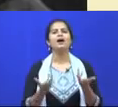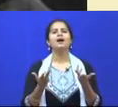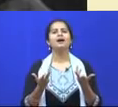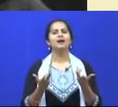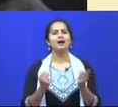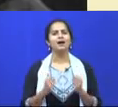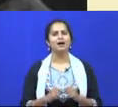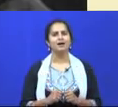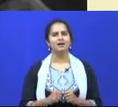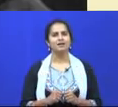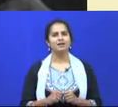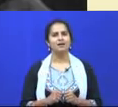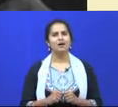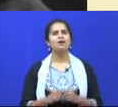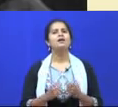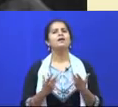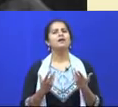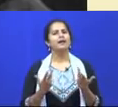eshaha kaha,